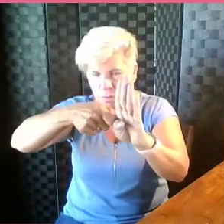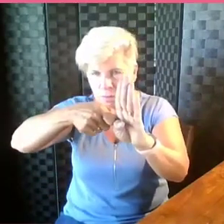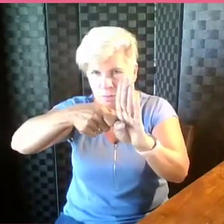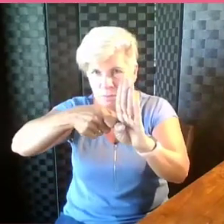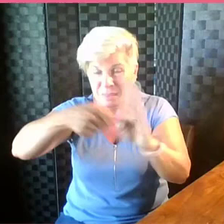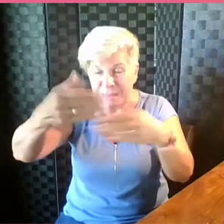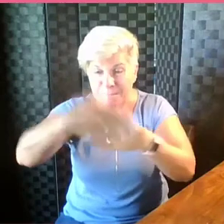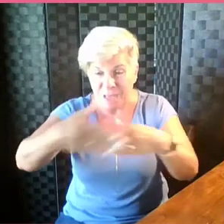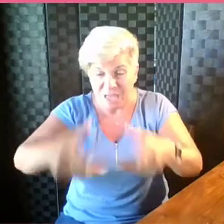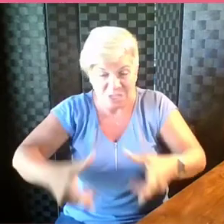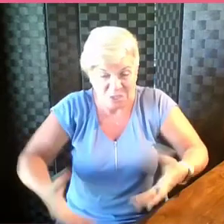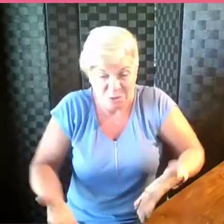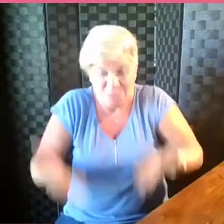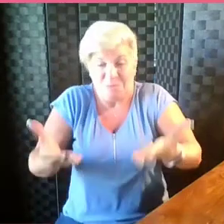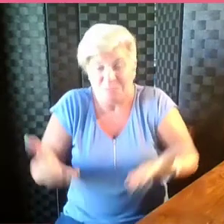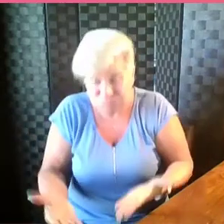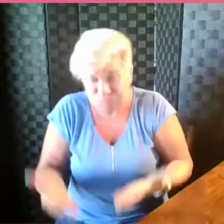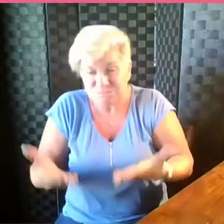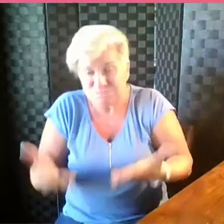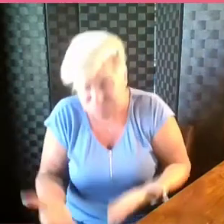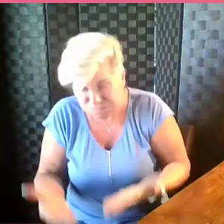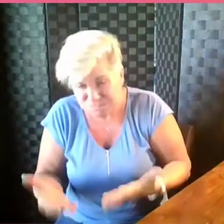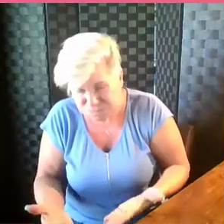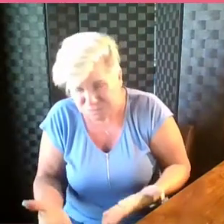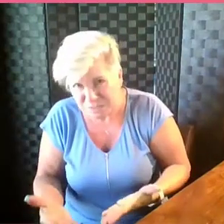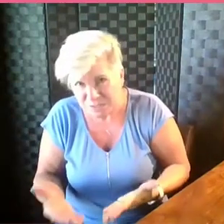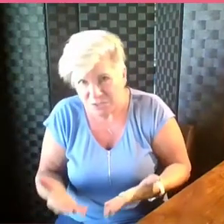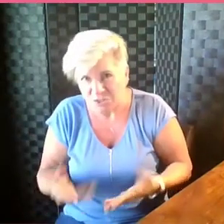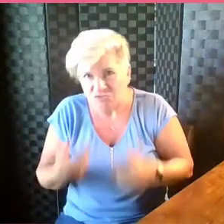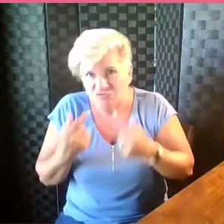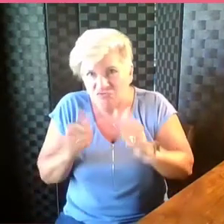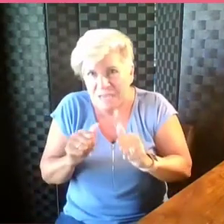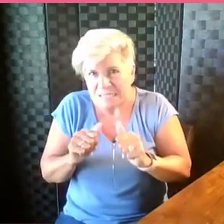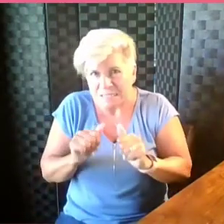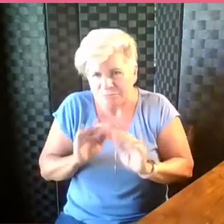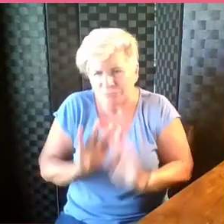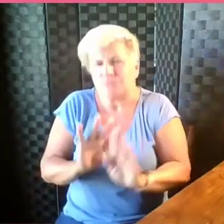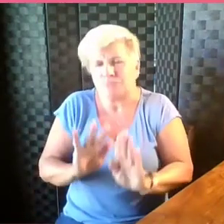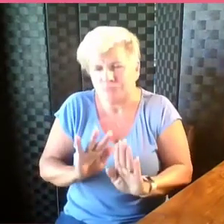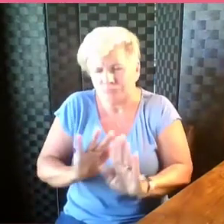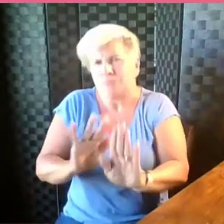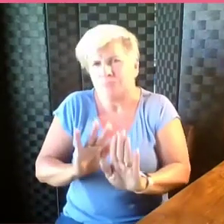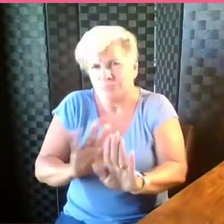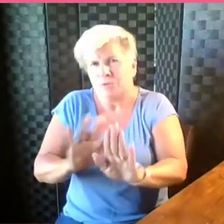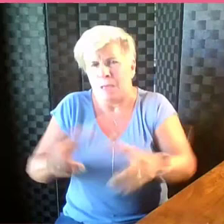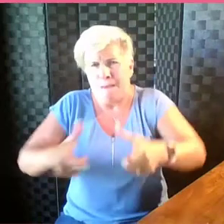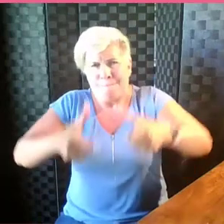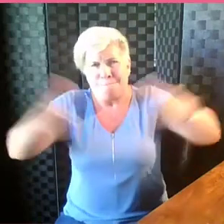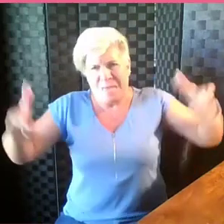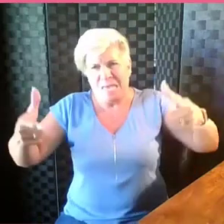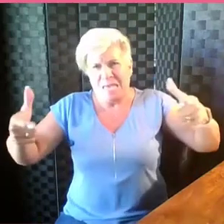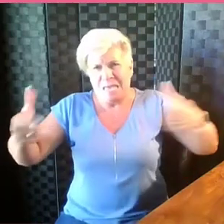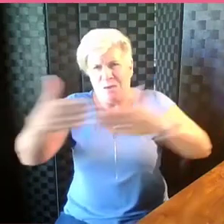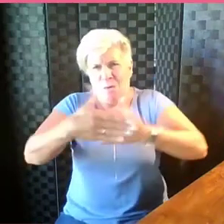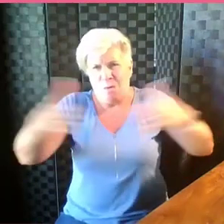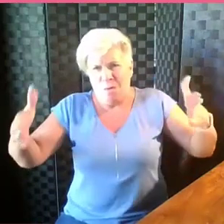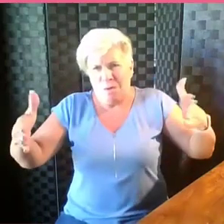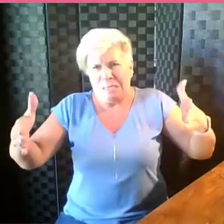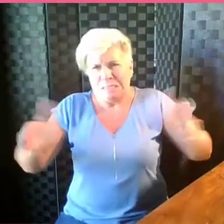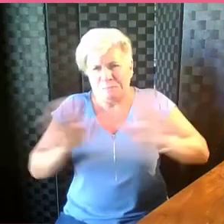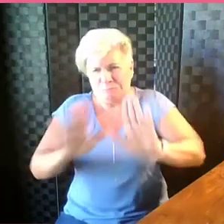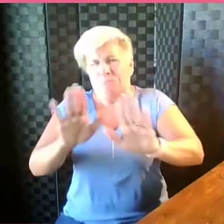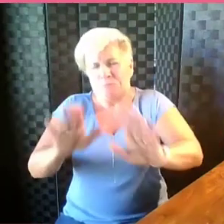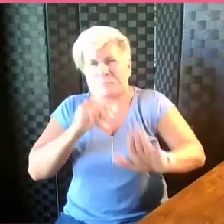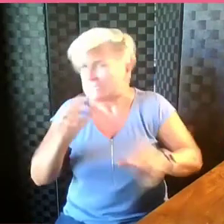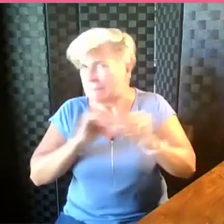tried to nudge it into the apartment. It was so big, it barely budged. He put all